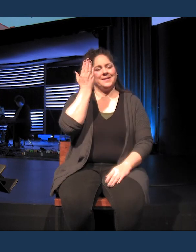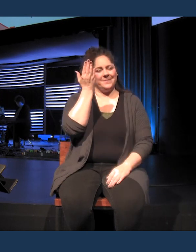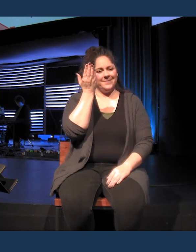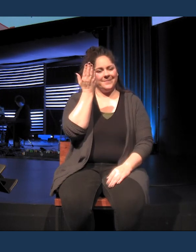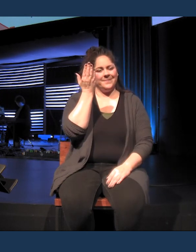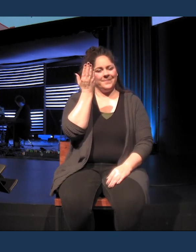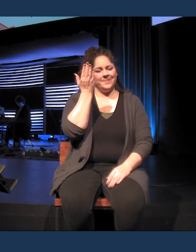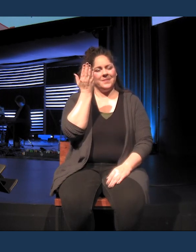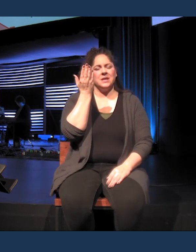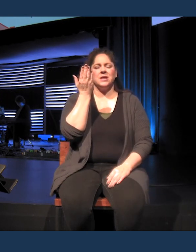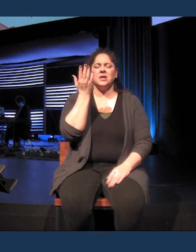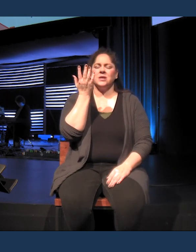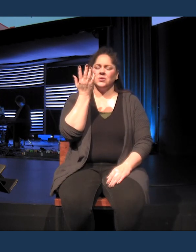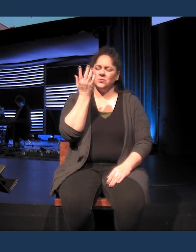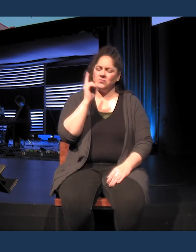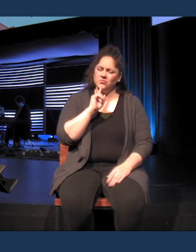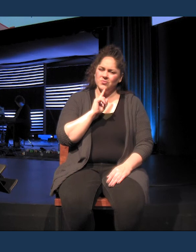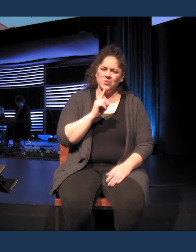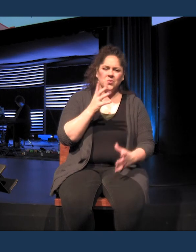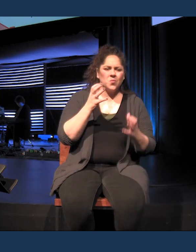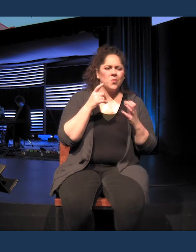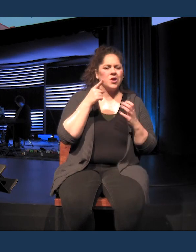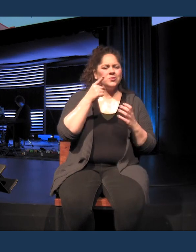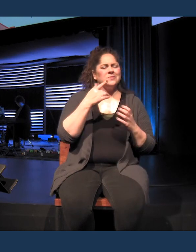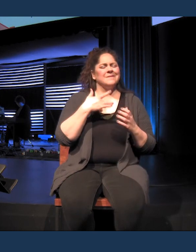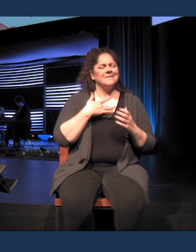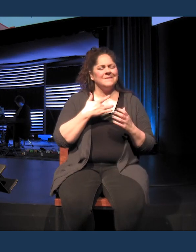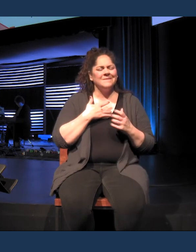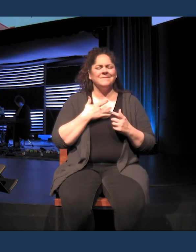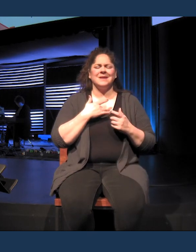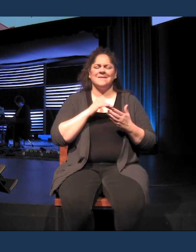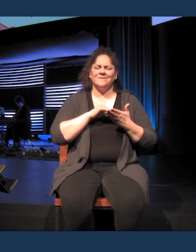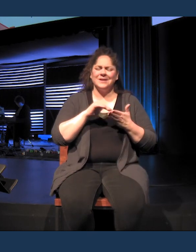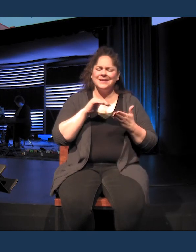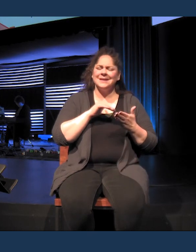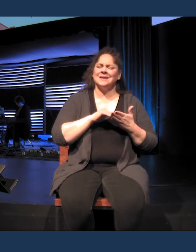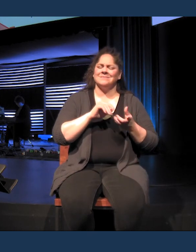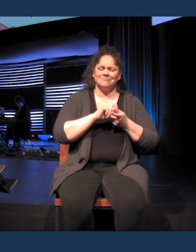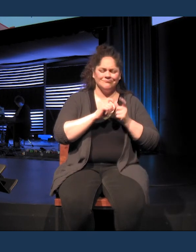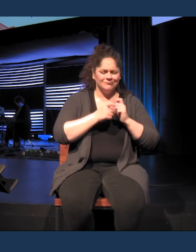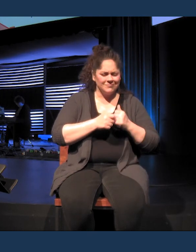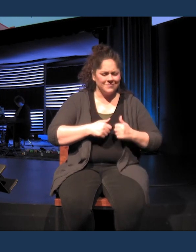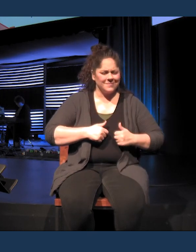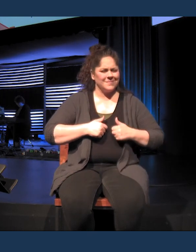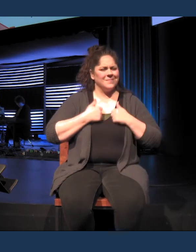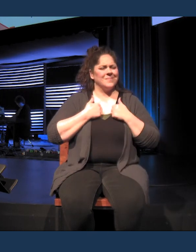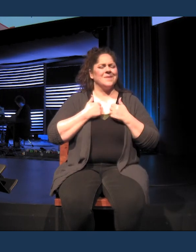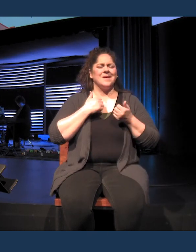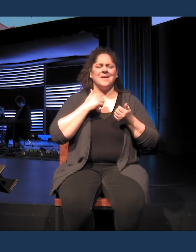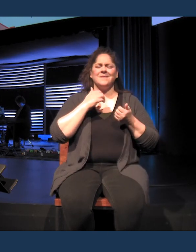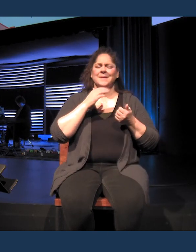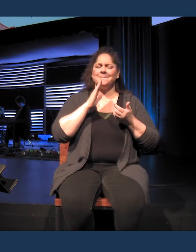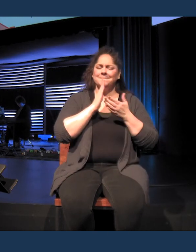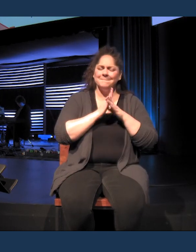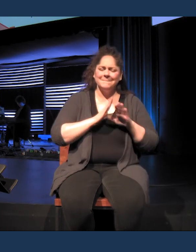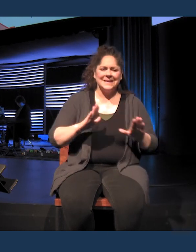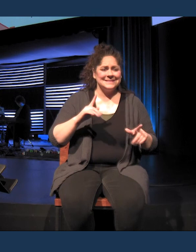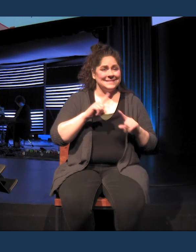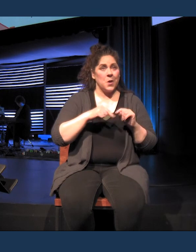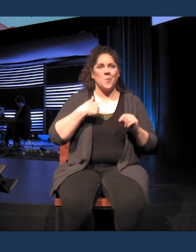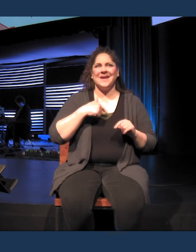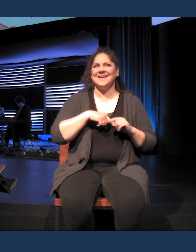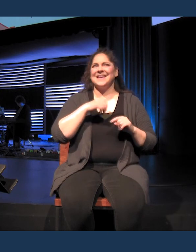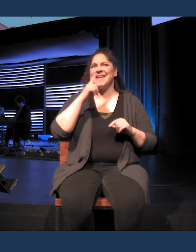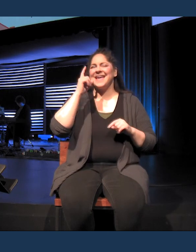He's inviting you to find restoration, redemption, forgiveness of sins, peace that passes all understanding,